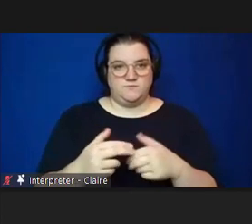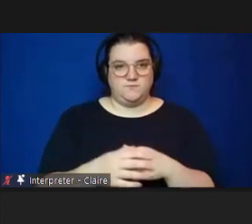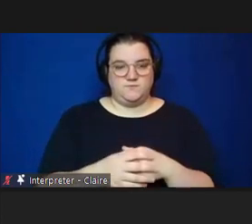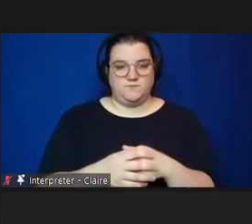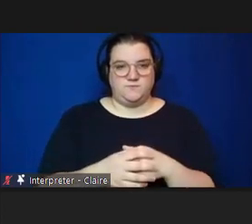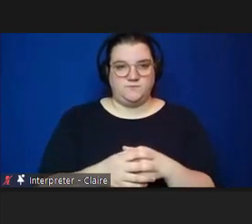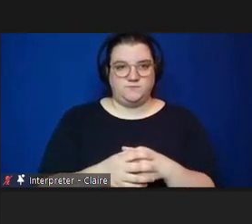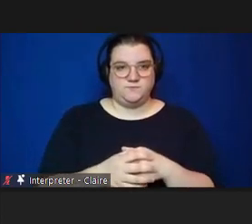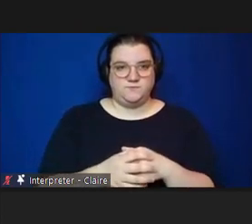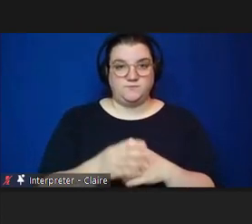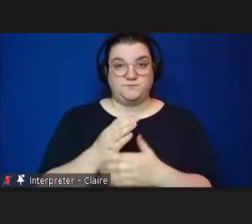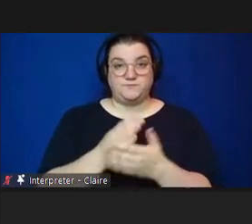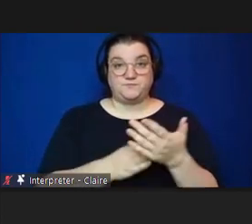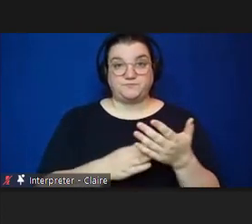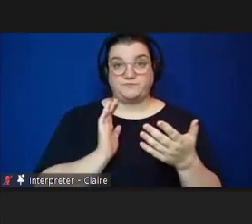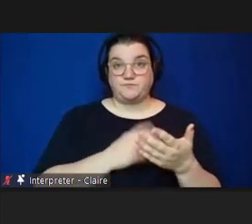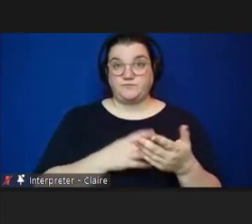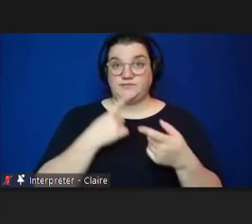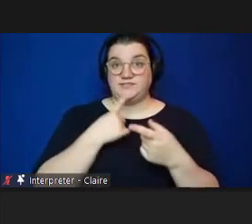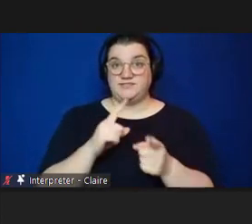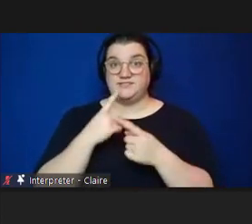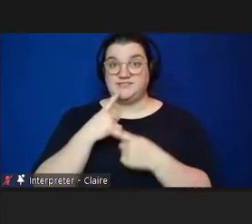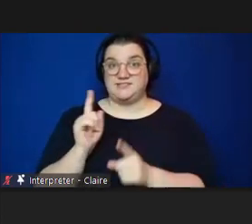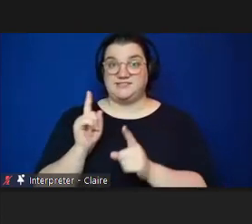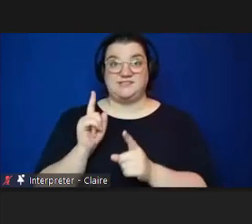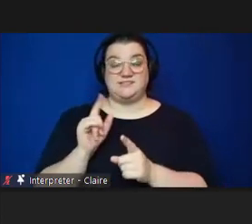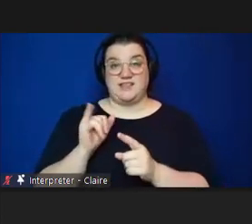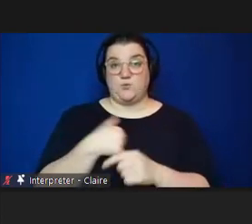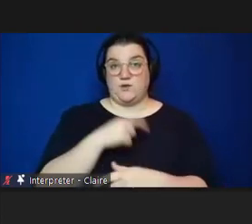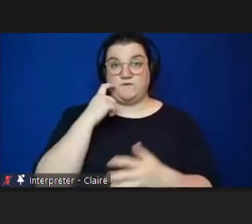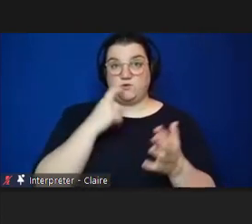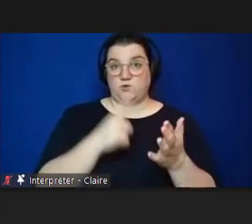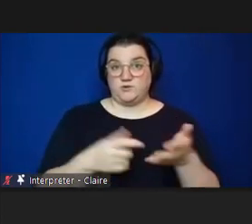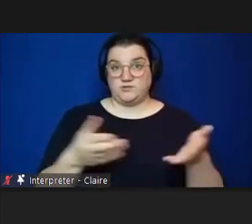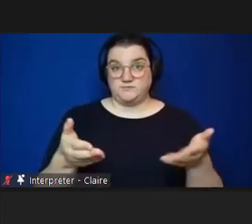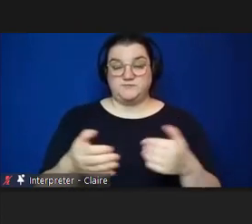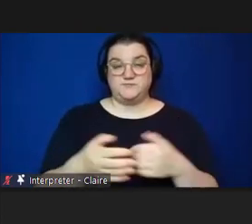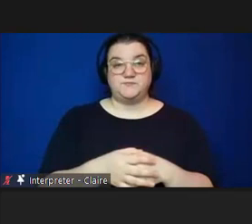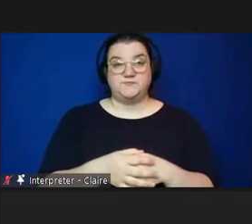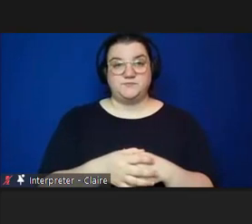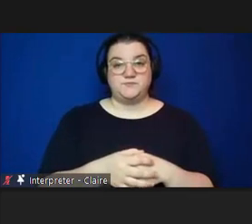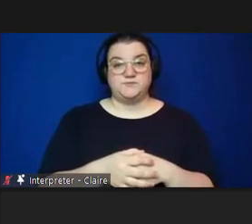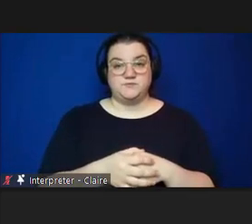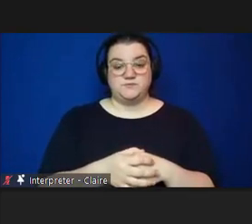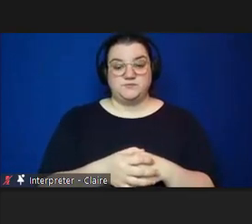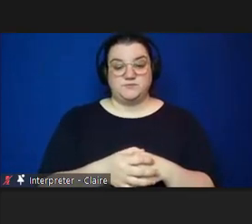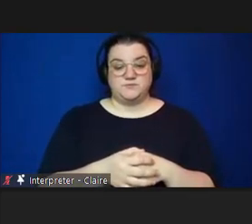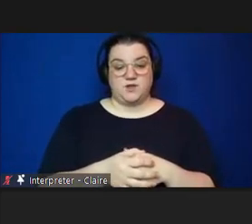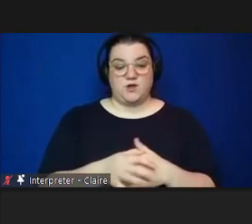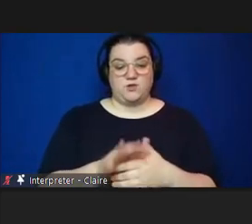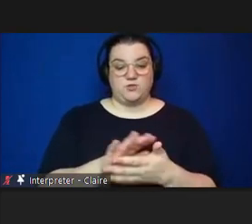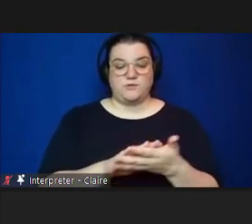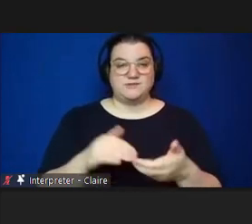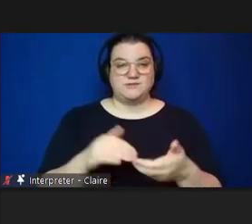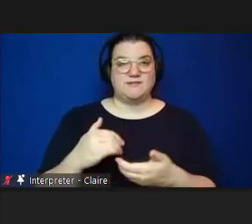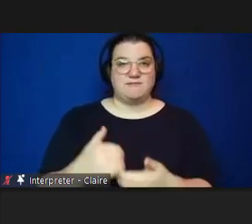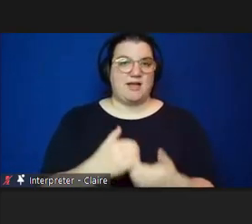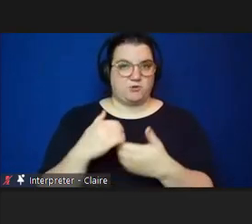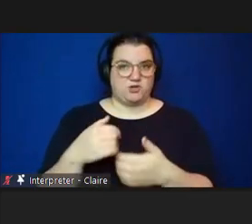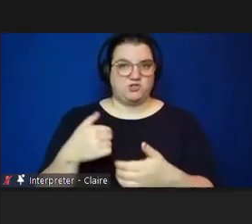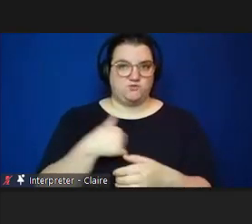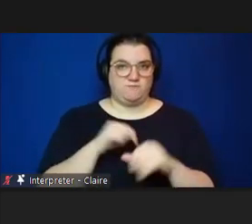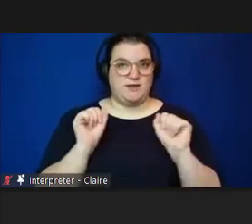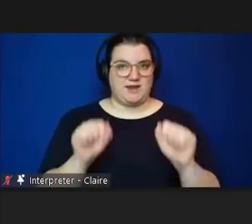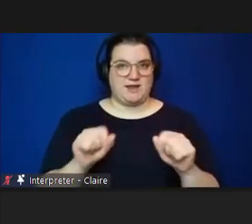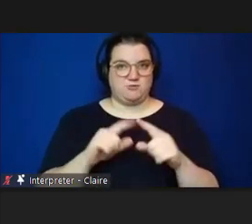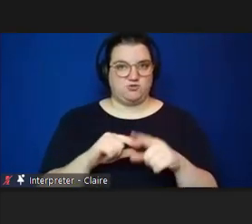And some of these successes that we have noticed are those collaborations that we have been able to